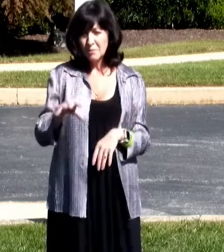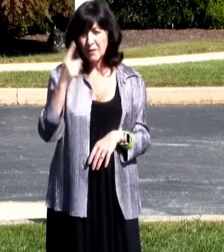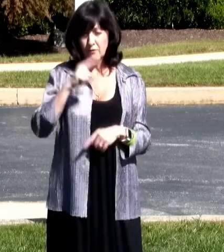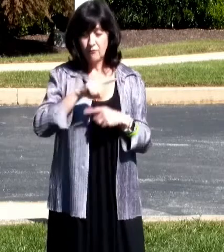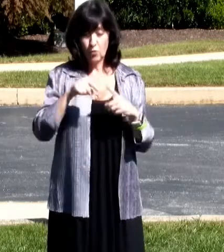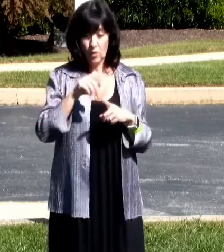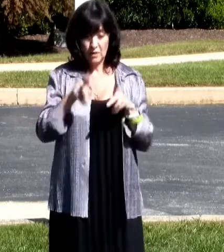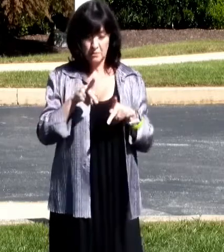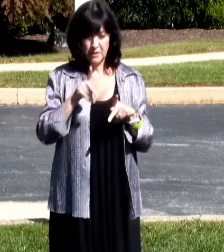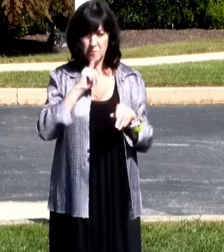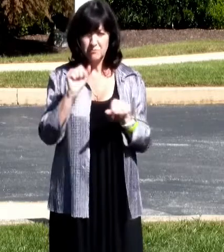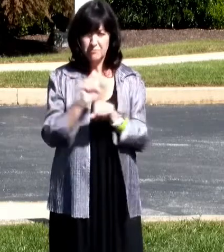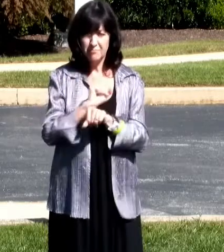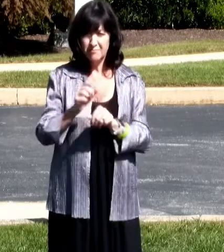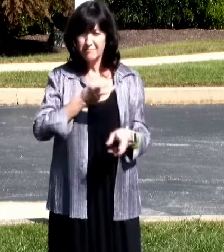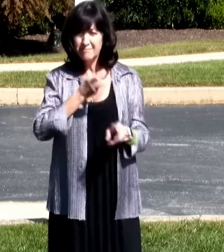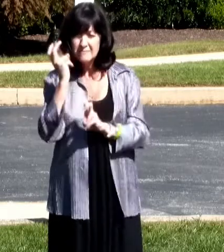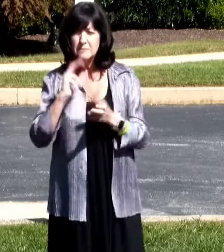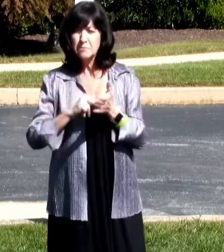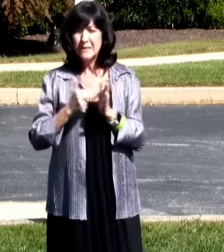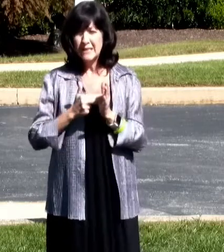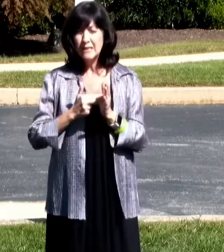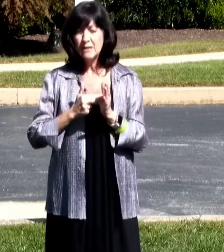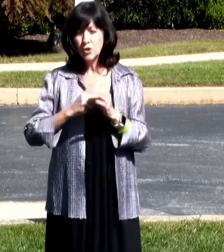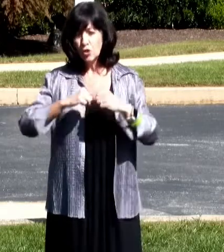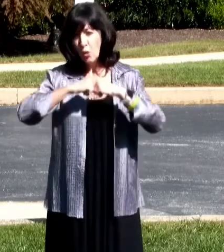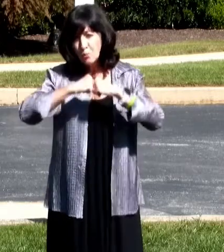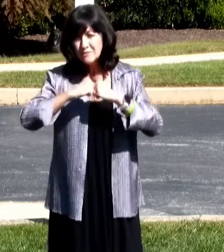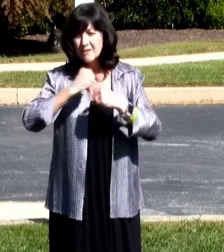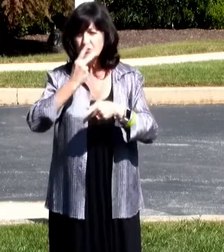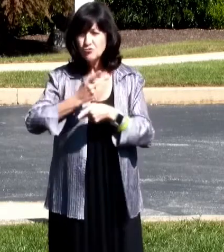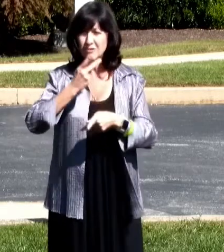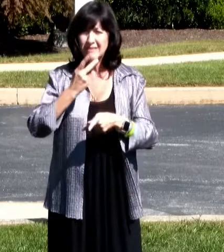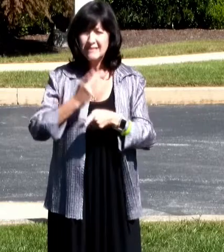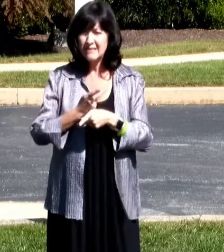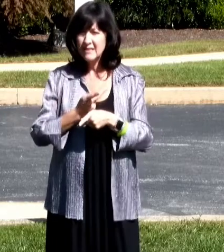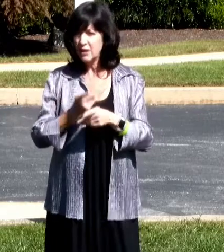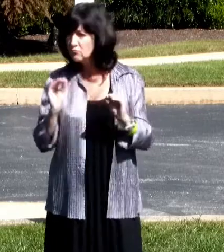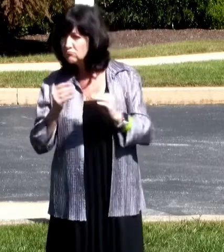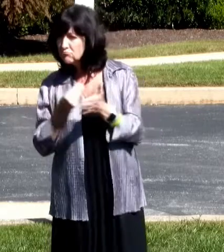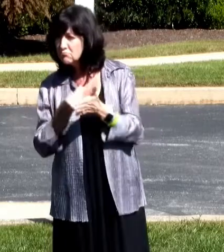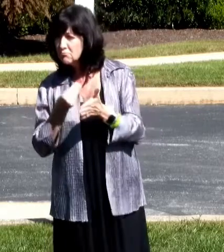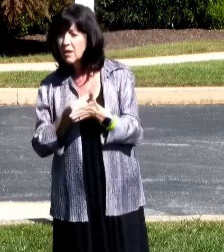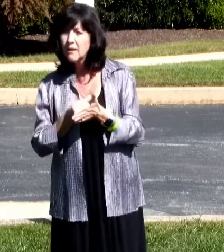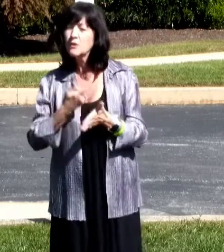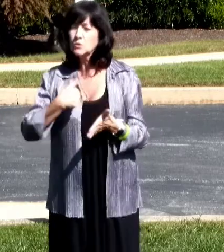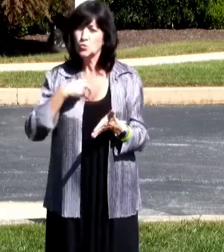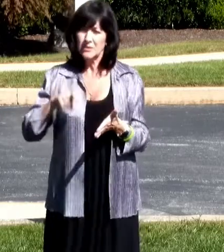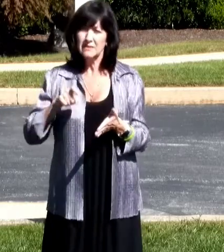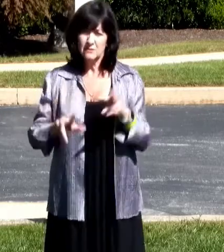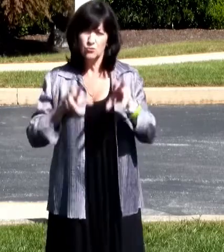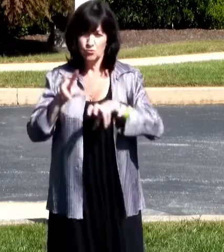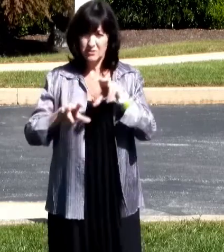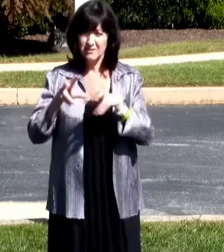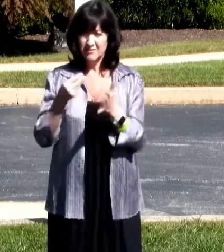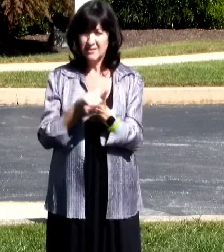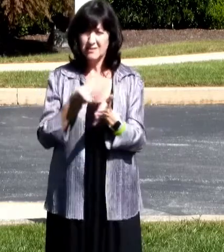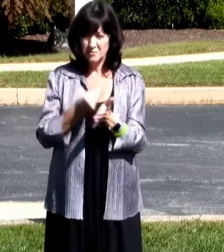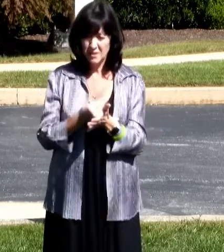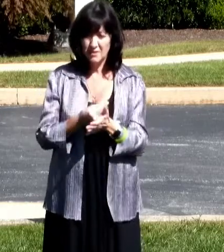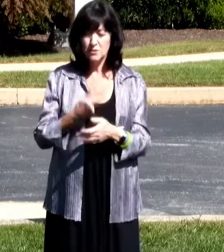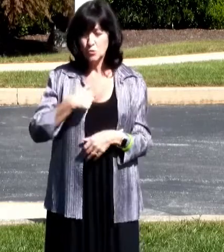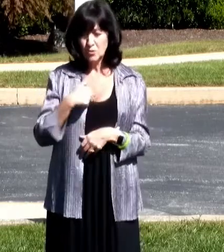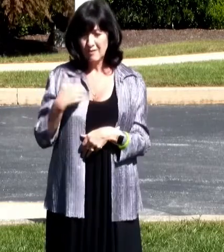just happens magically. Particularly in a state like Delaware. We're small, we have high concentration in the insurance industry, we have high